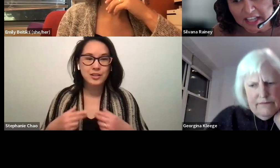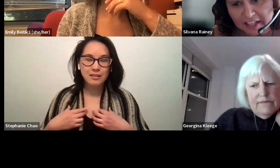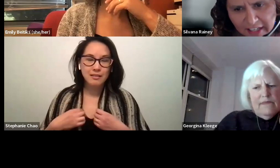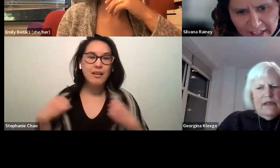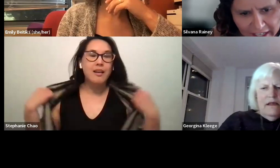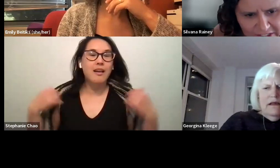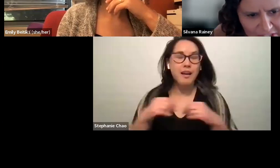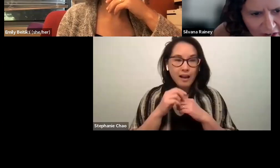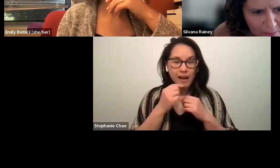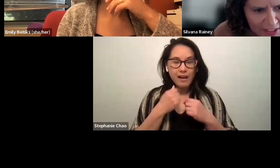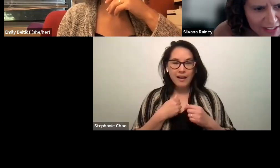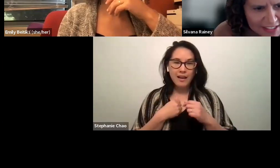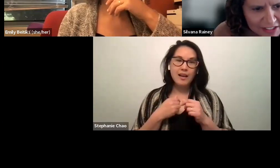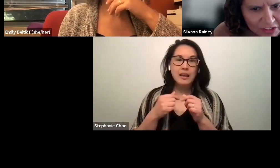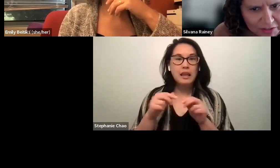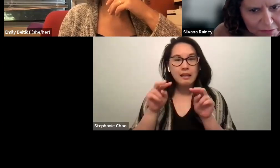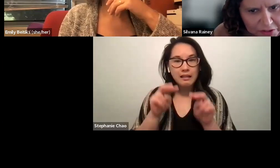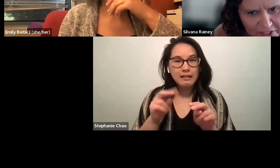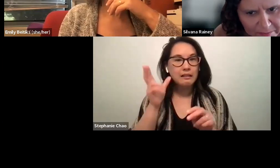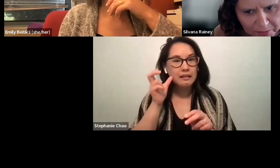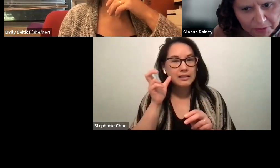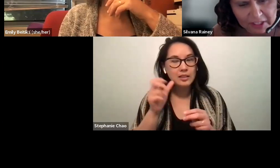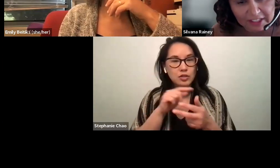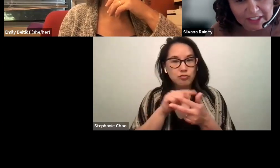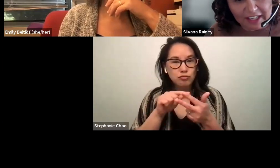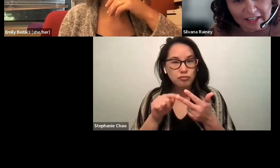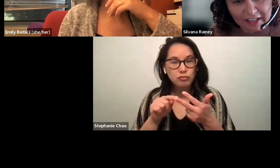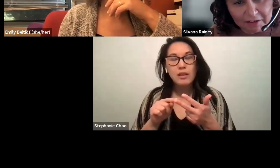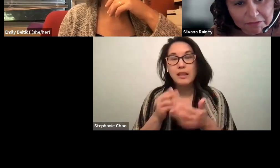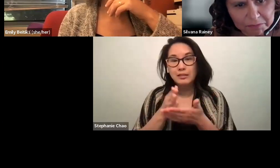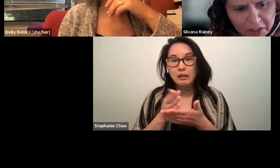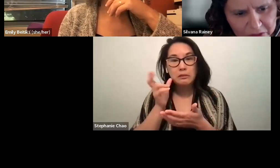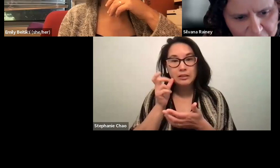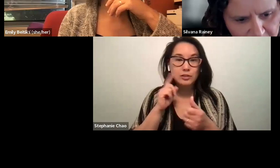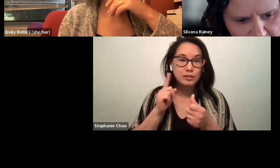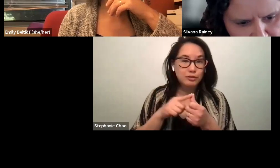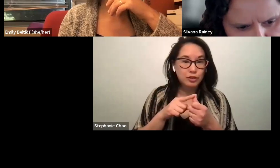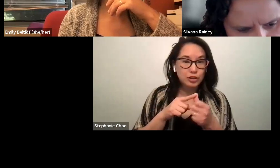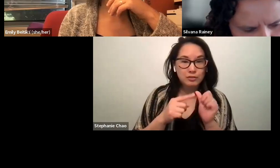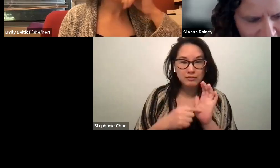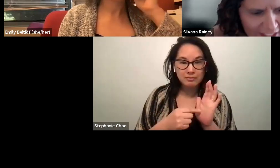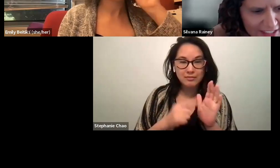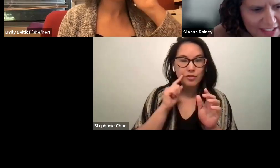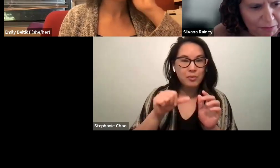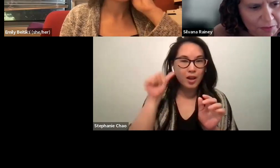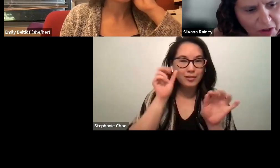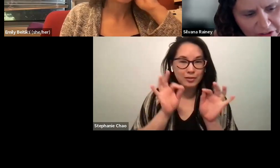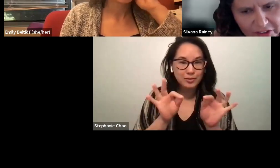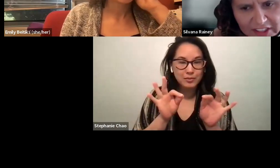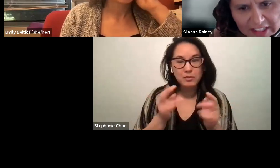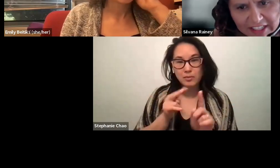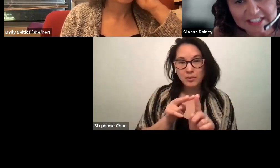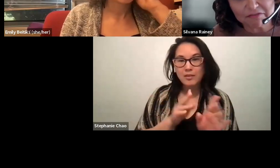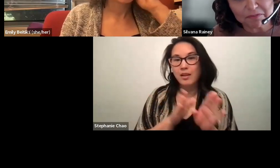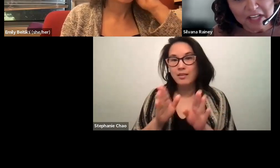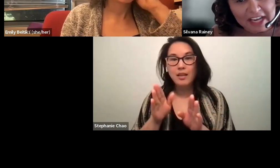orders, and then I stop and I listen to the first sample from the audio description perspective, and then I listen from the author,